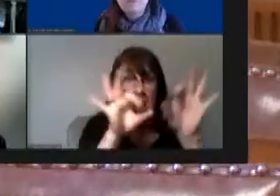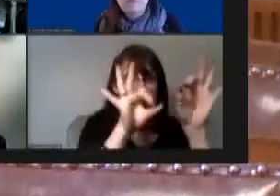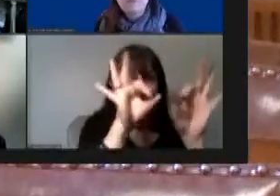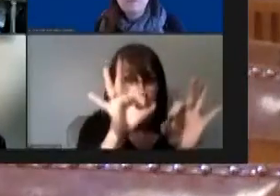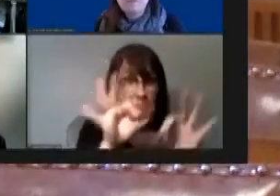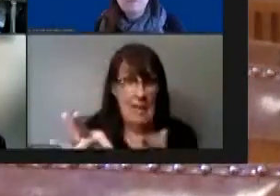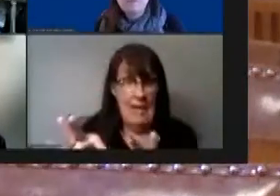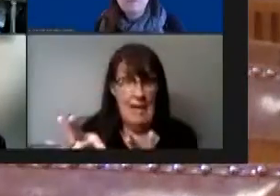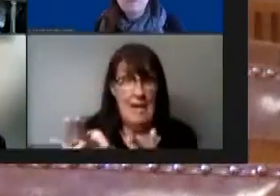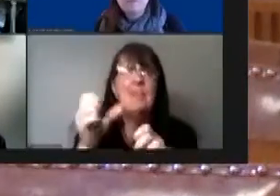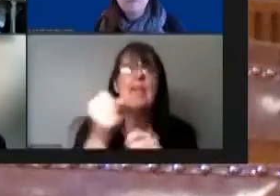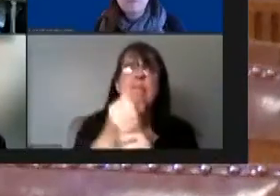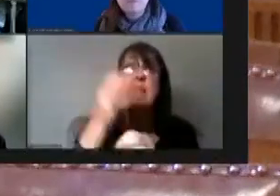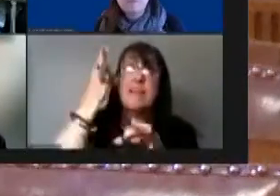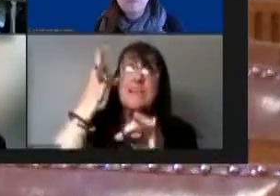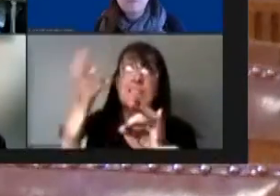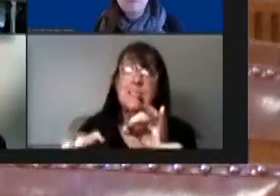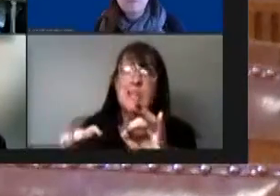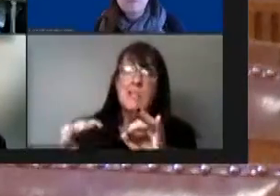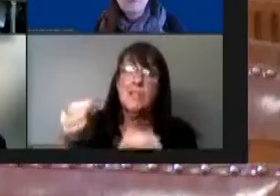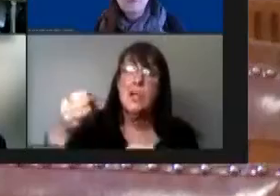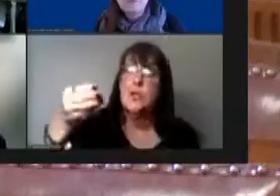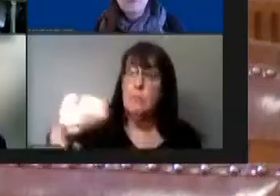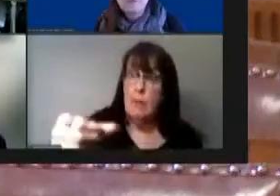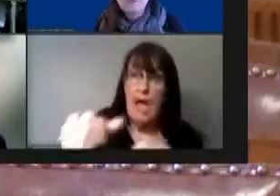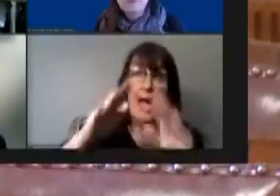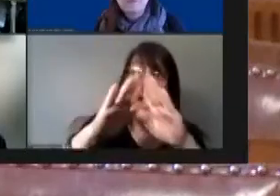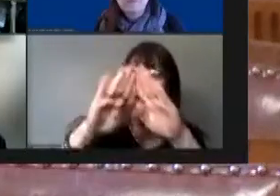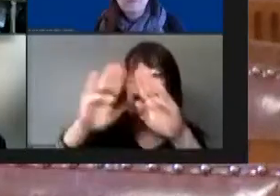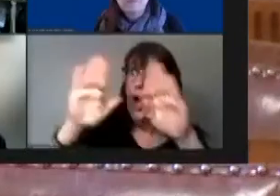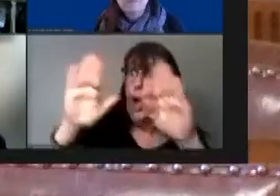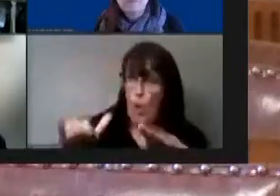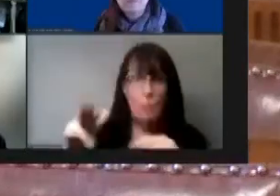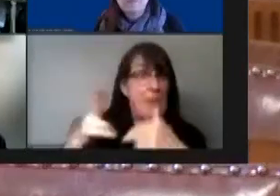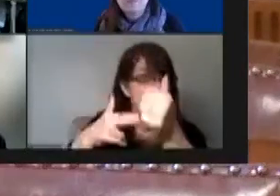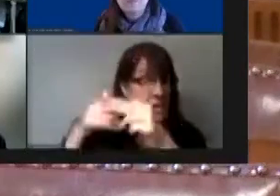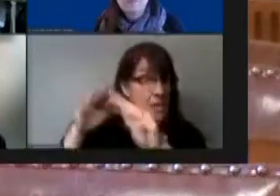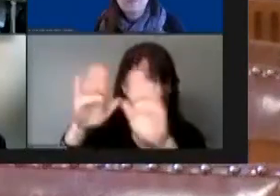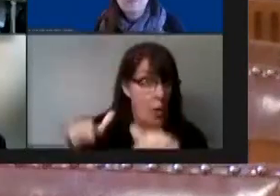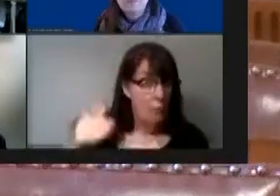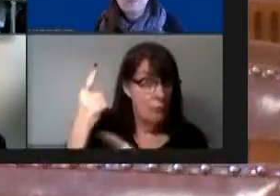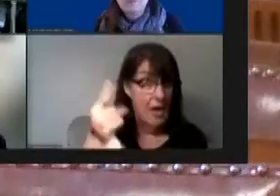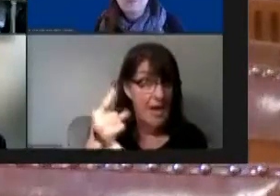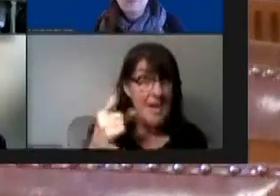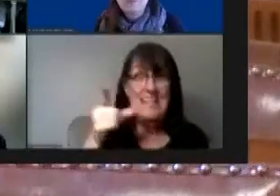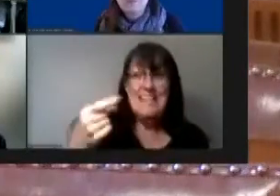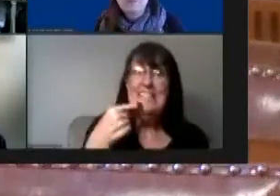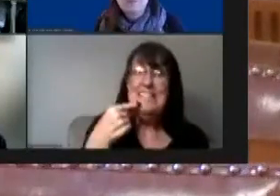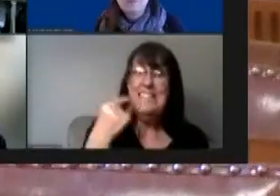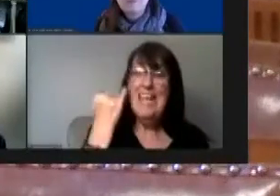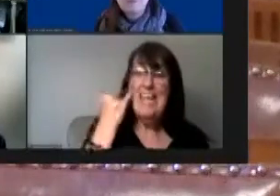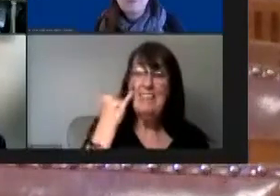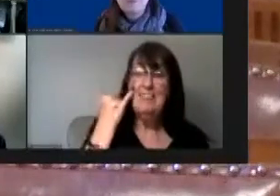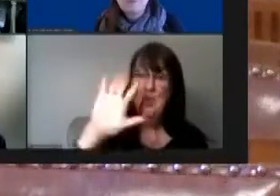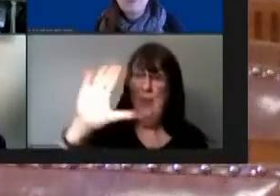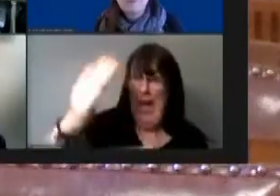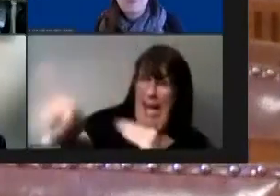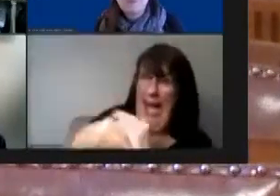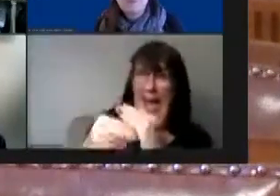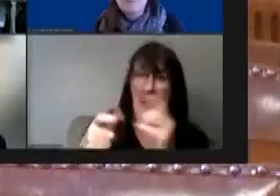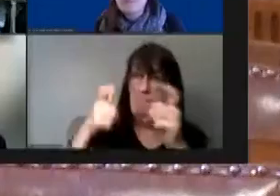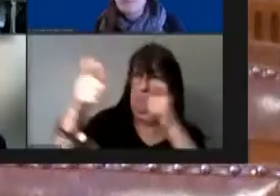made the decision to buy them a home and they're building them one. And he's saying if you put that big building, it